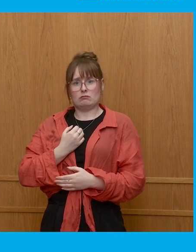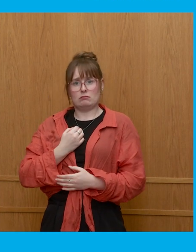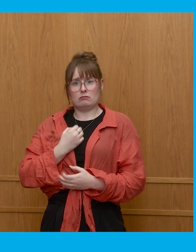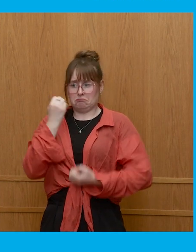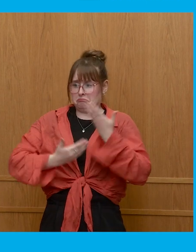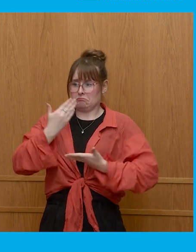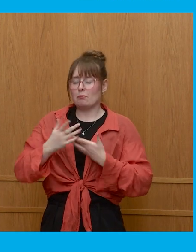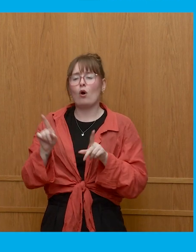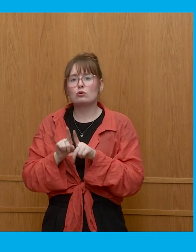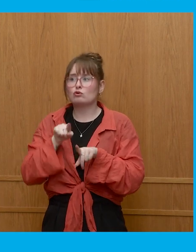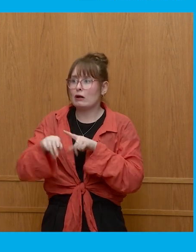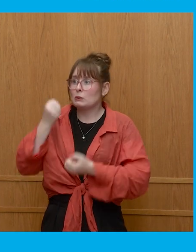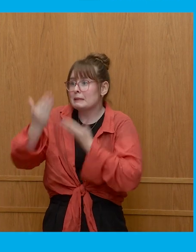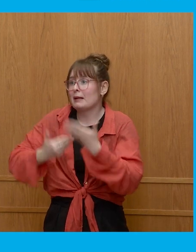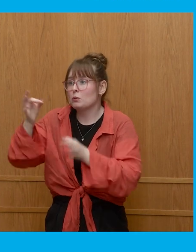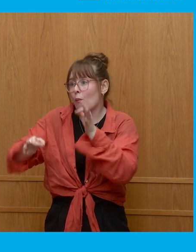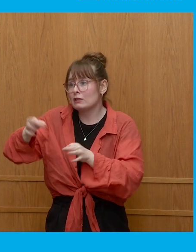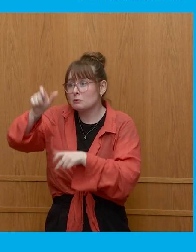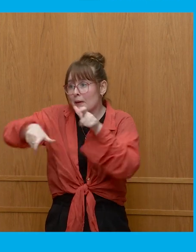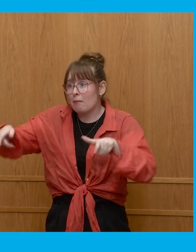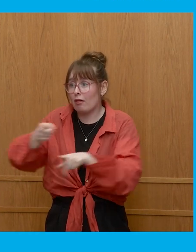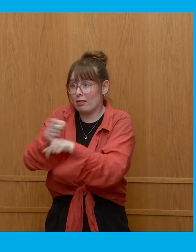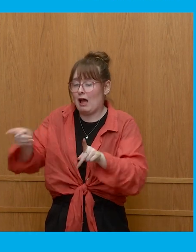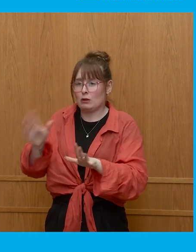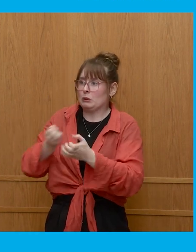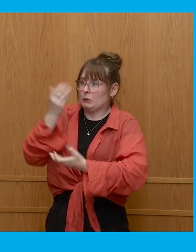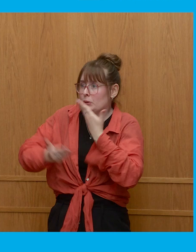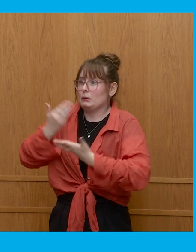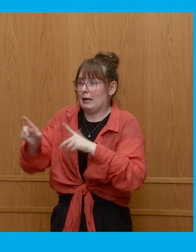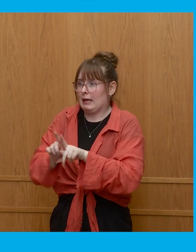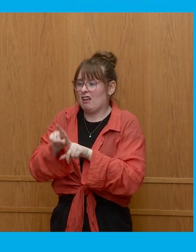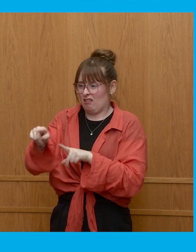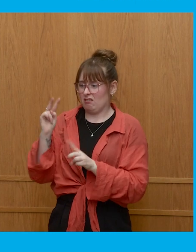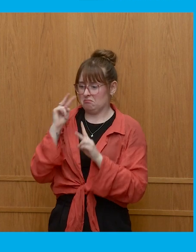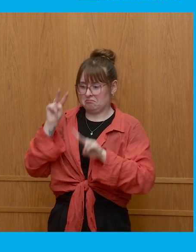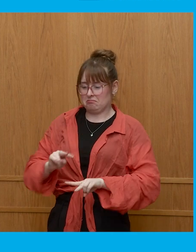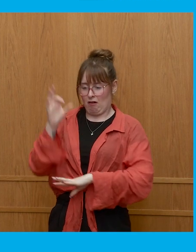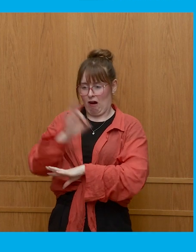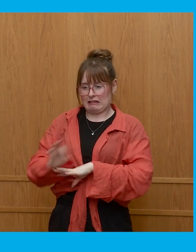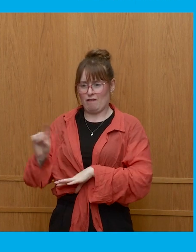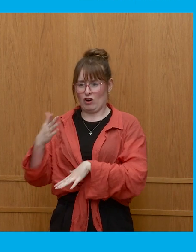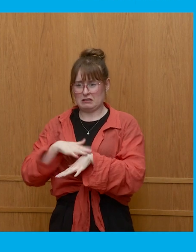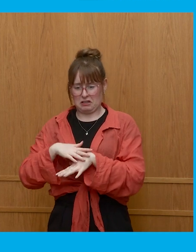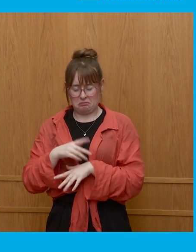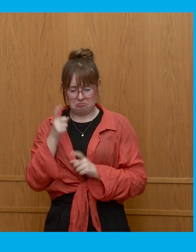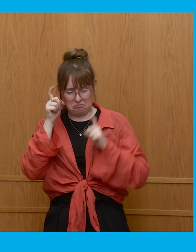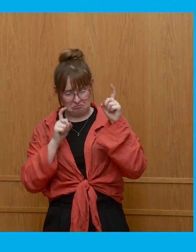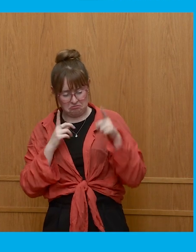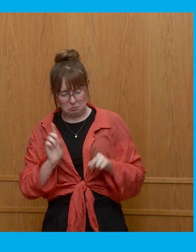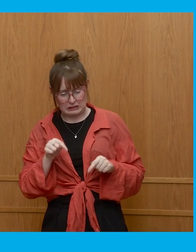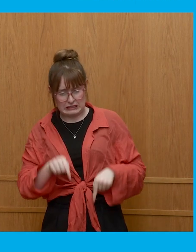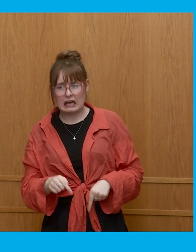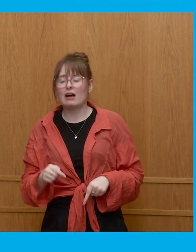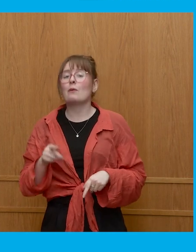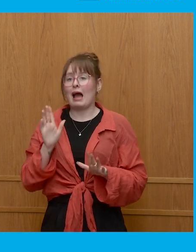to explain to politicians who were there looking at architecture for the first time and try to